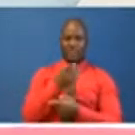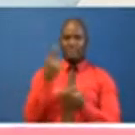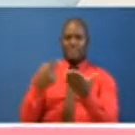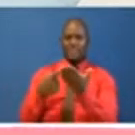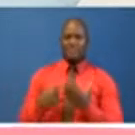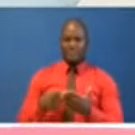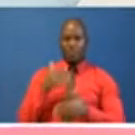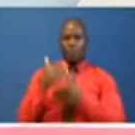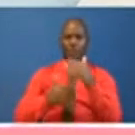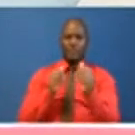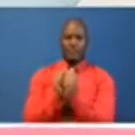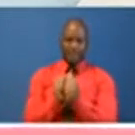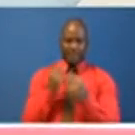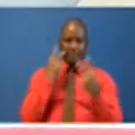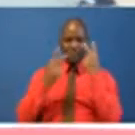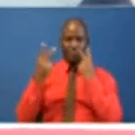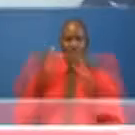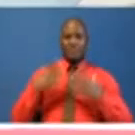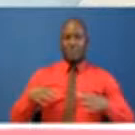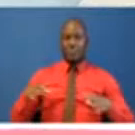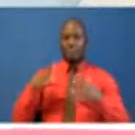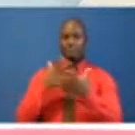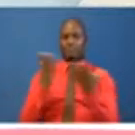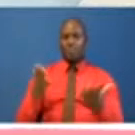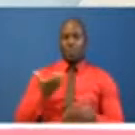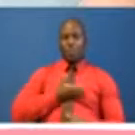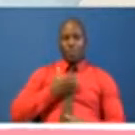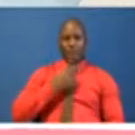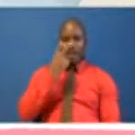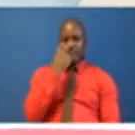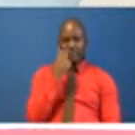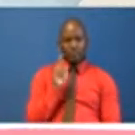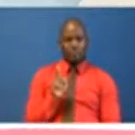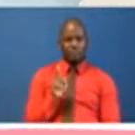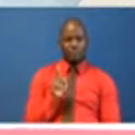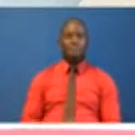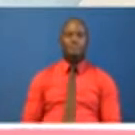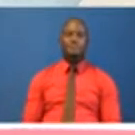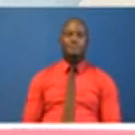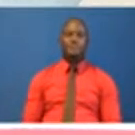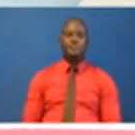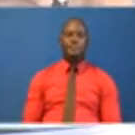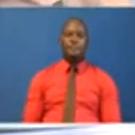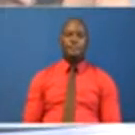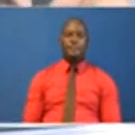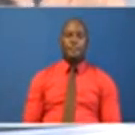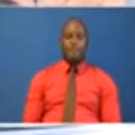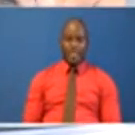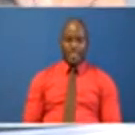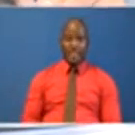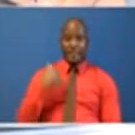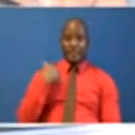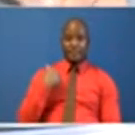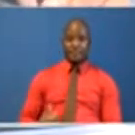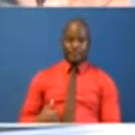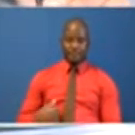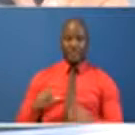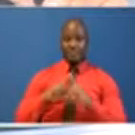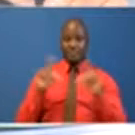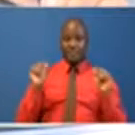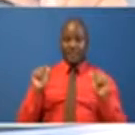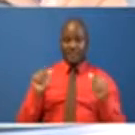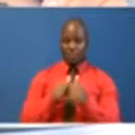debates sway the views of the electorate in your view um let me be very